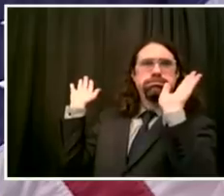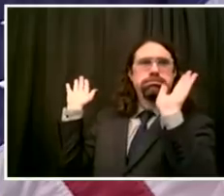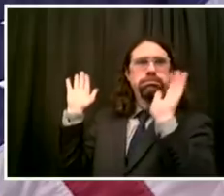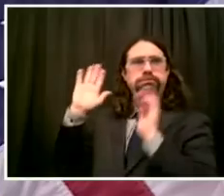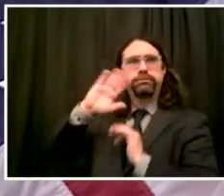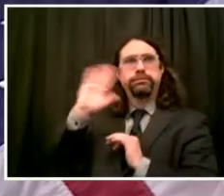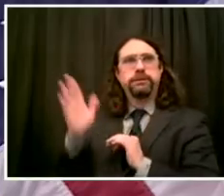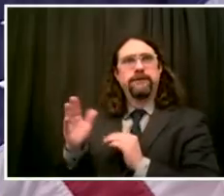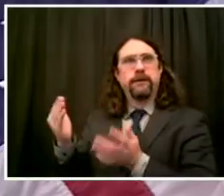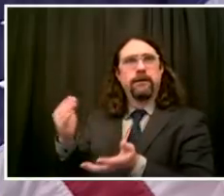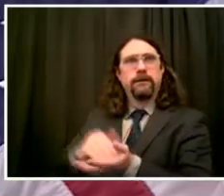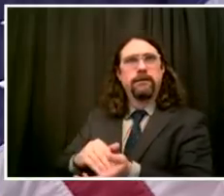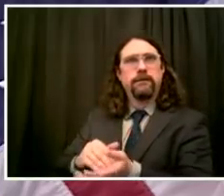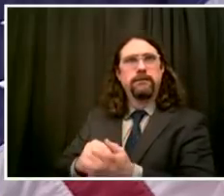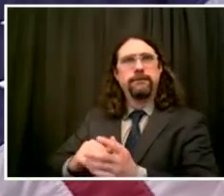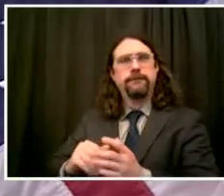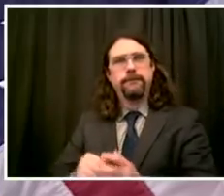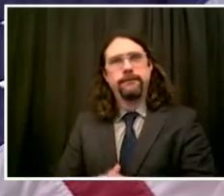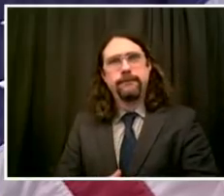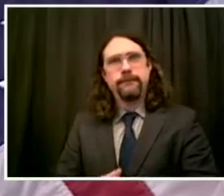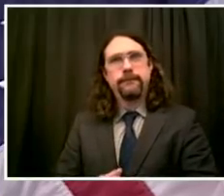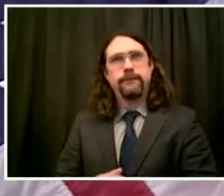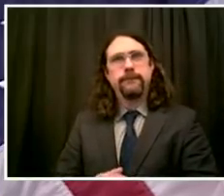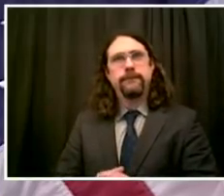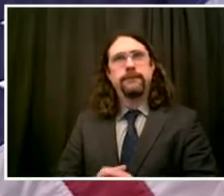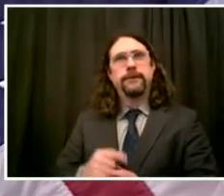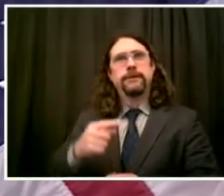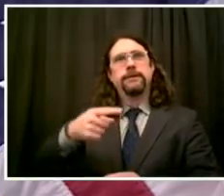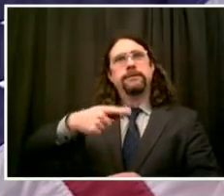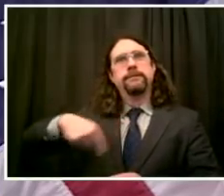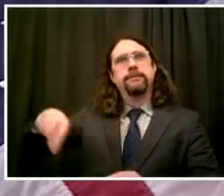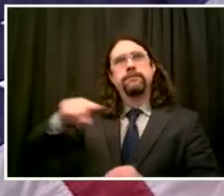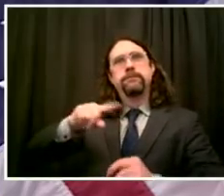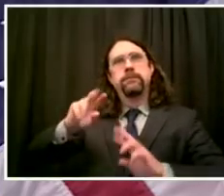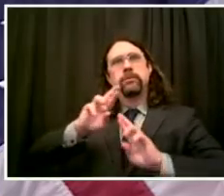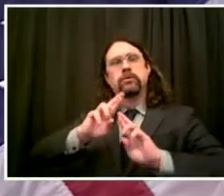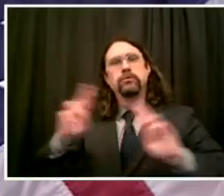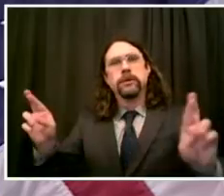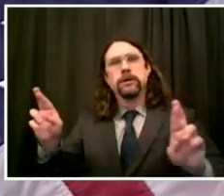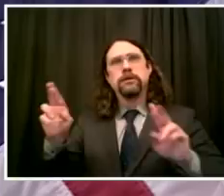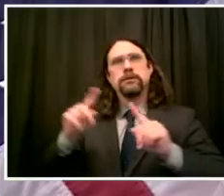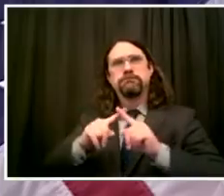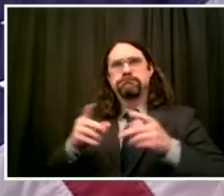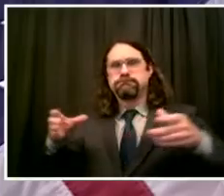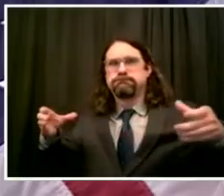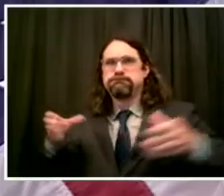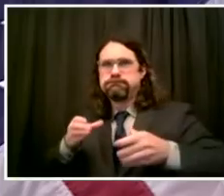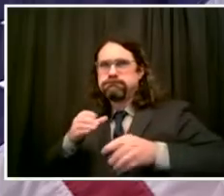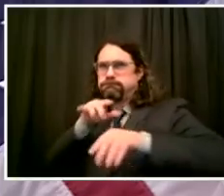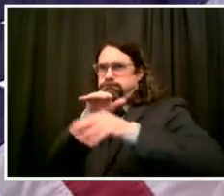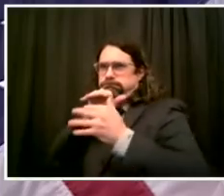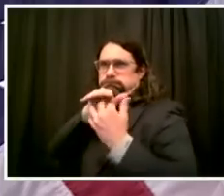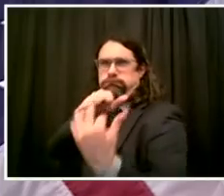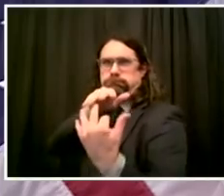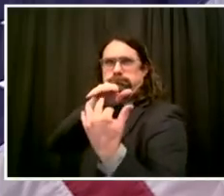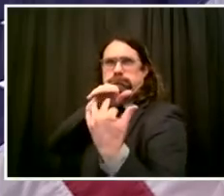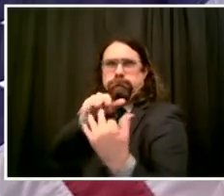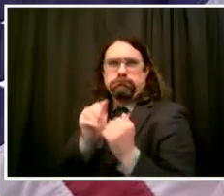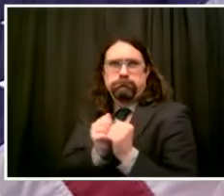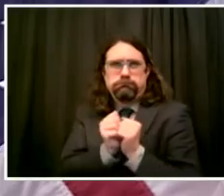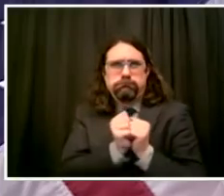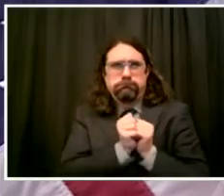I think about, first of all, what all of you have done, because that's the essence of why we've seen this amazing